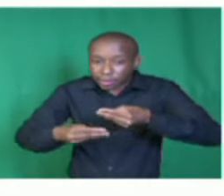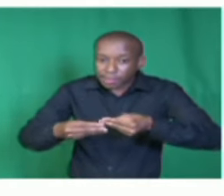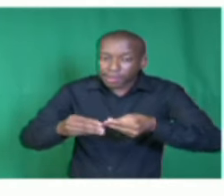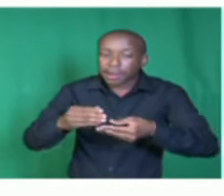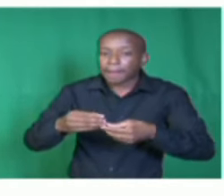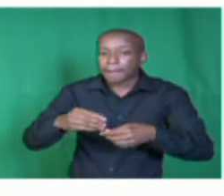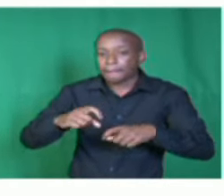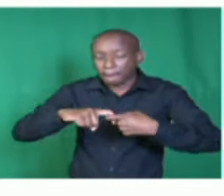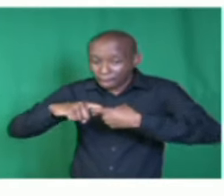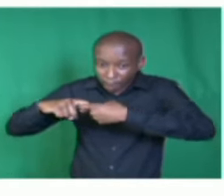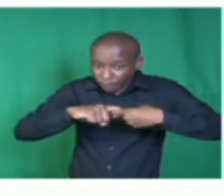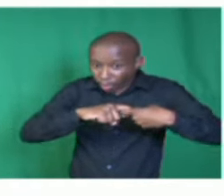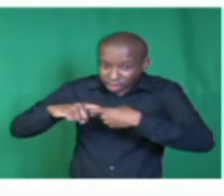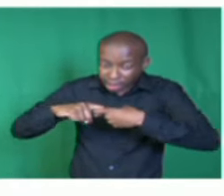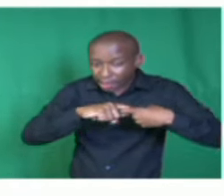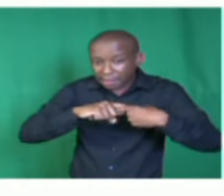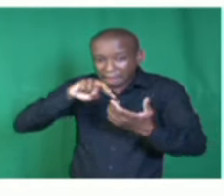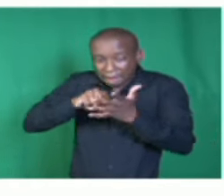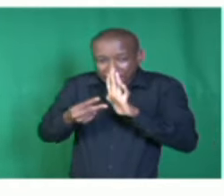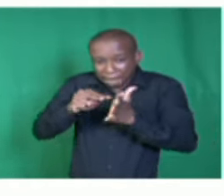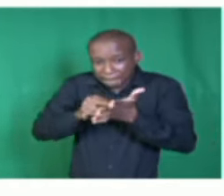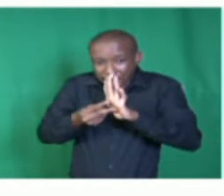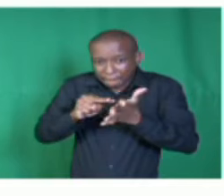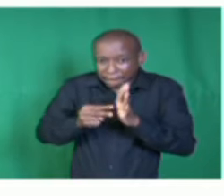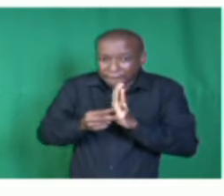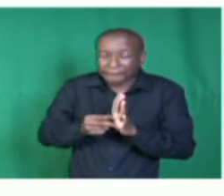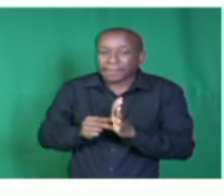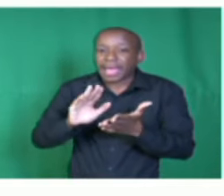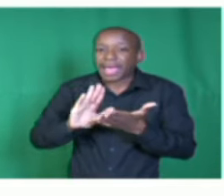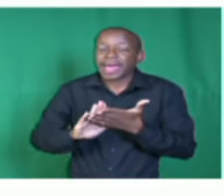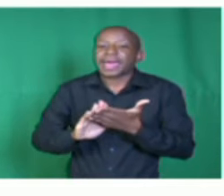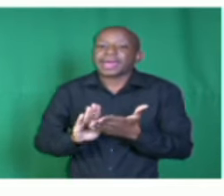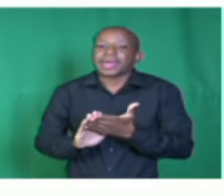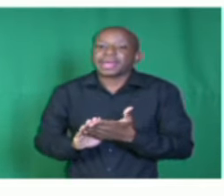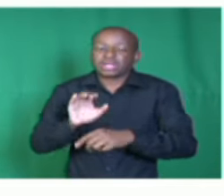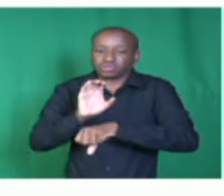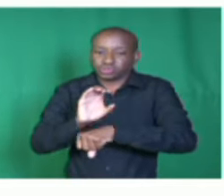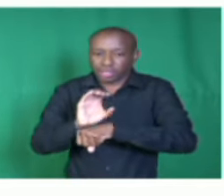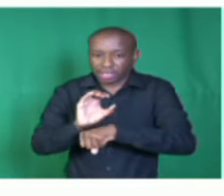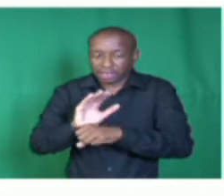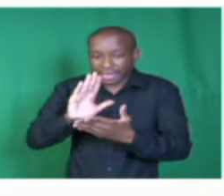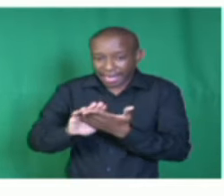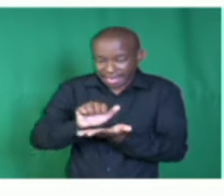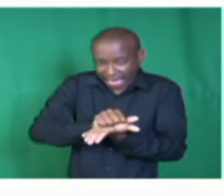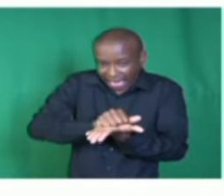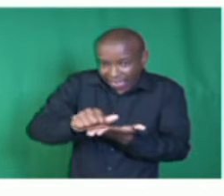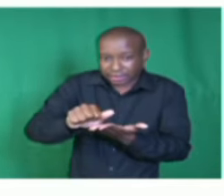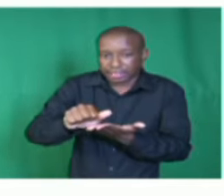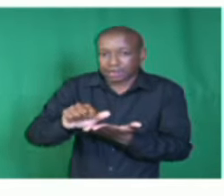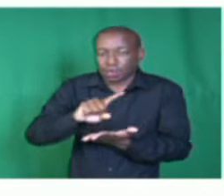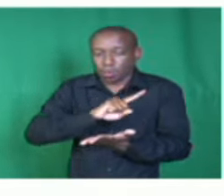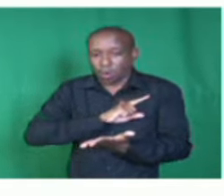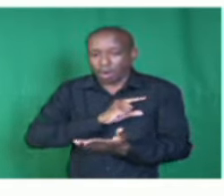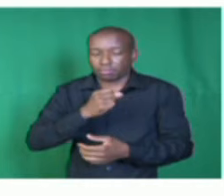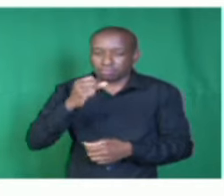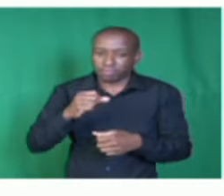political, strategic, and for religious and cultural reasons. Those